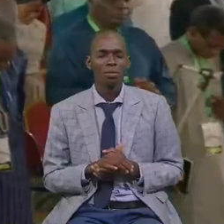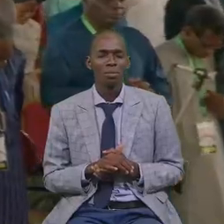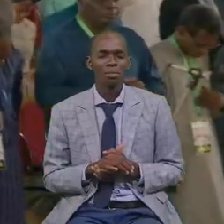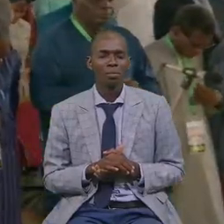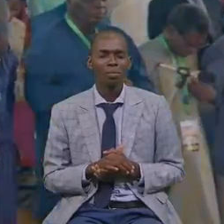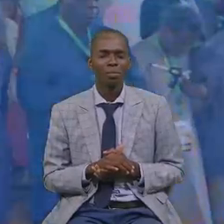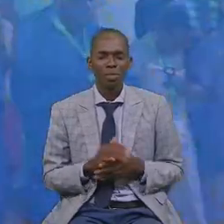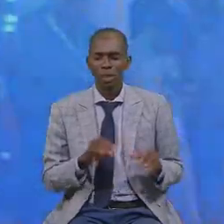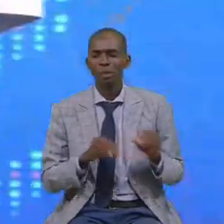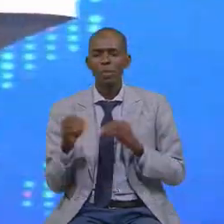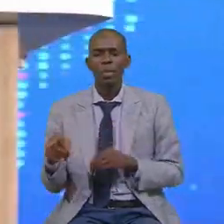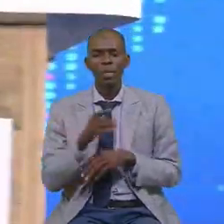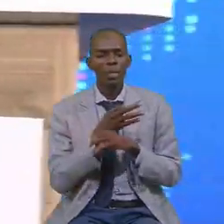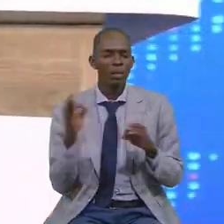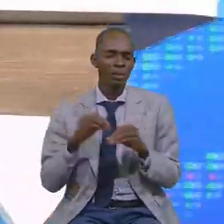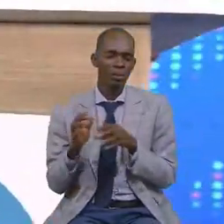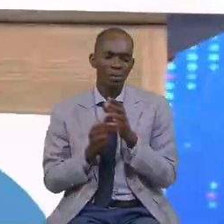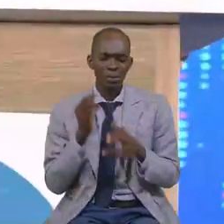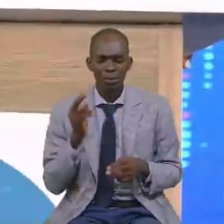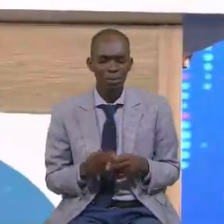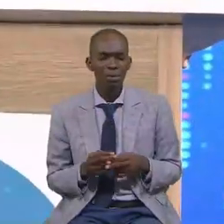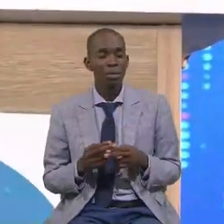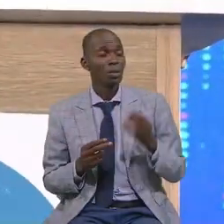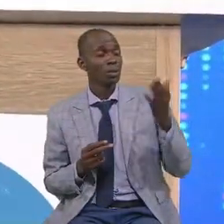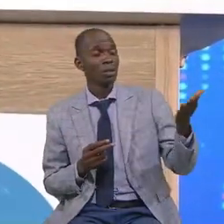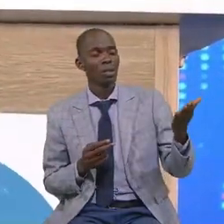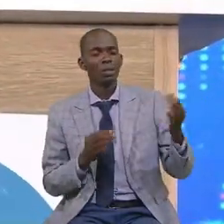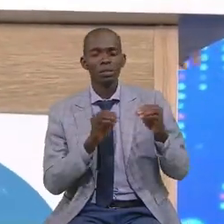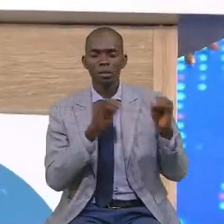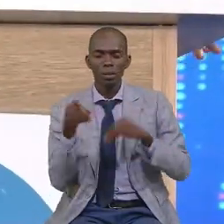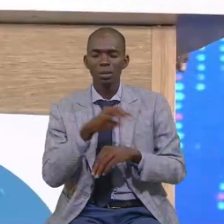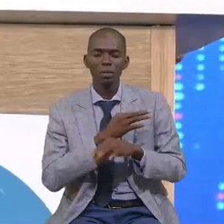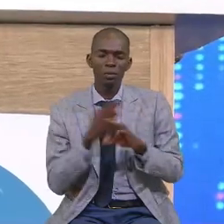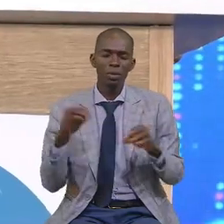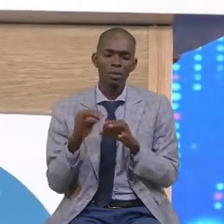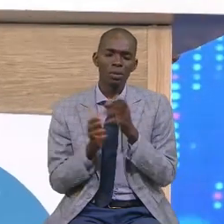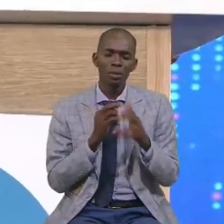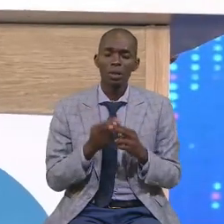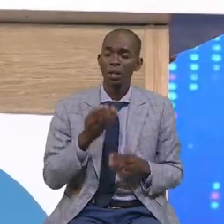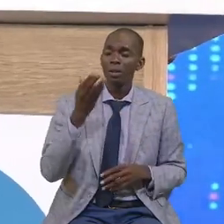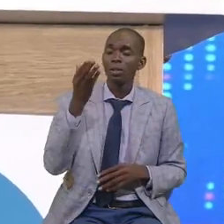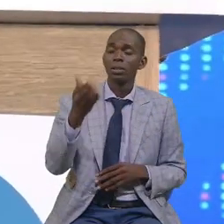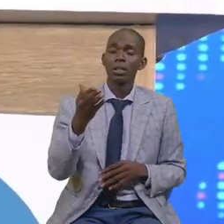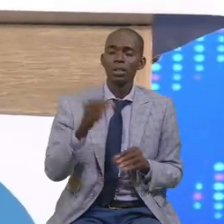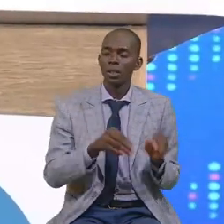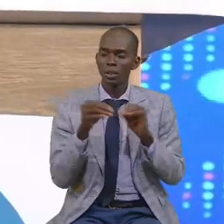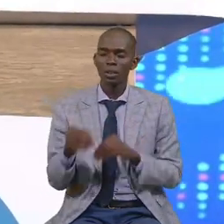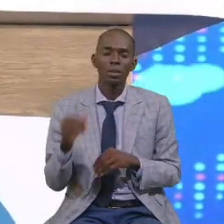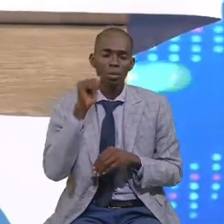Set them free. Over there, set him free. Over there, set her